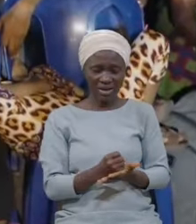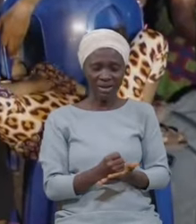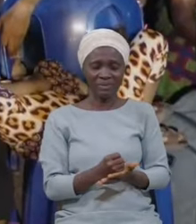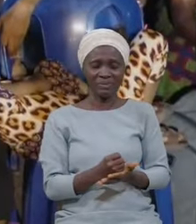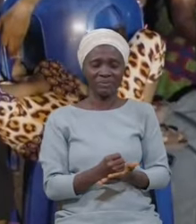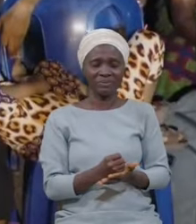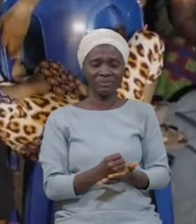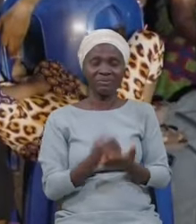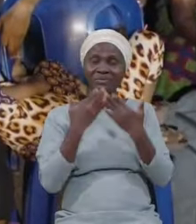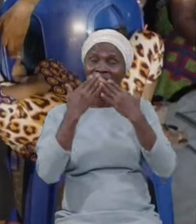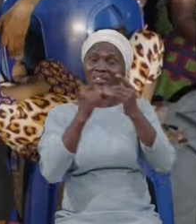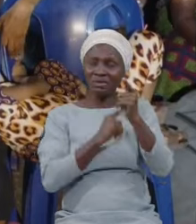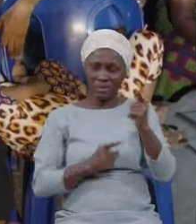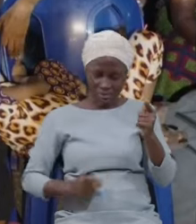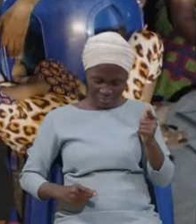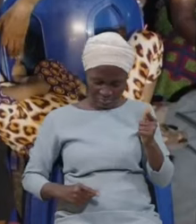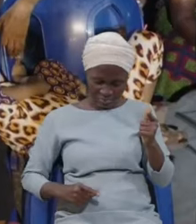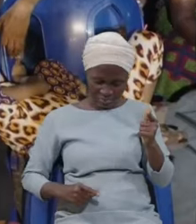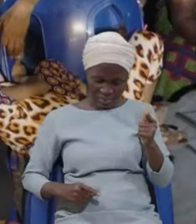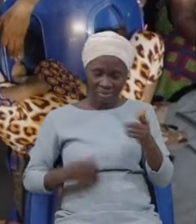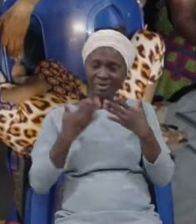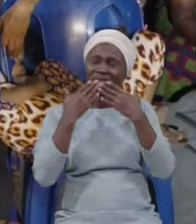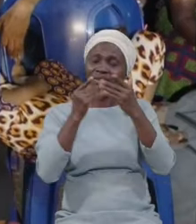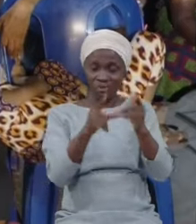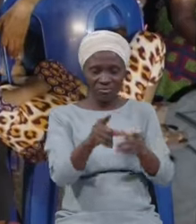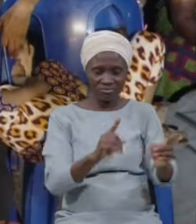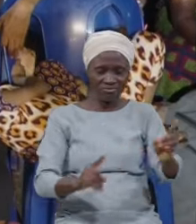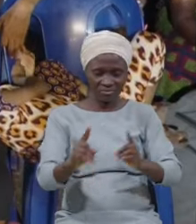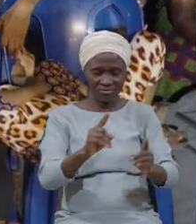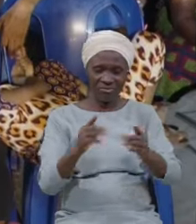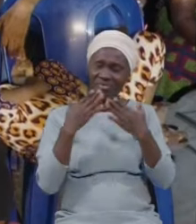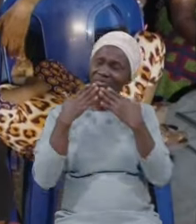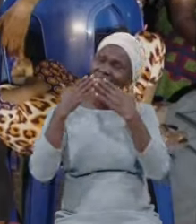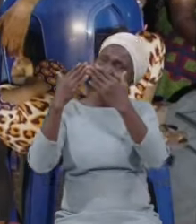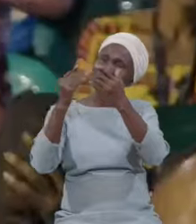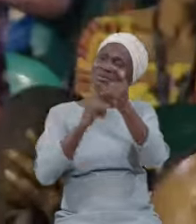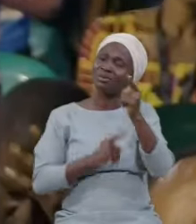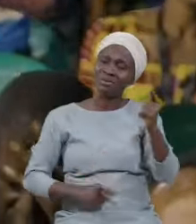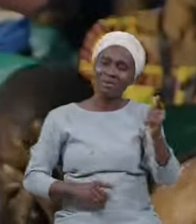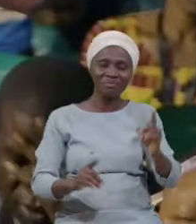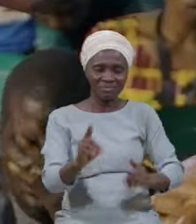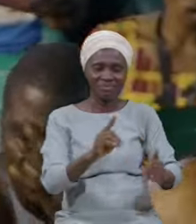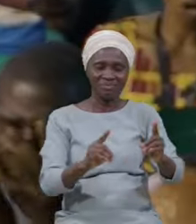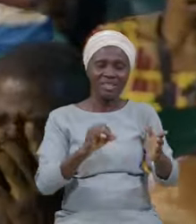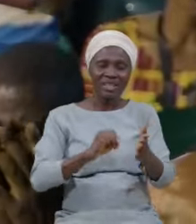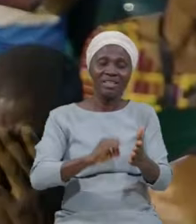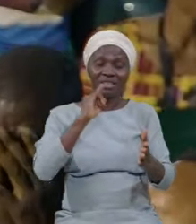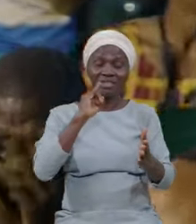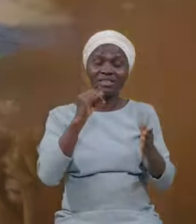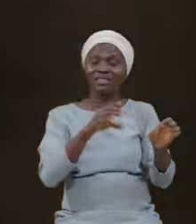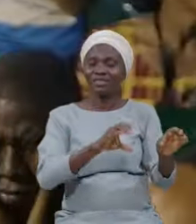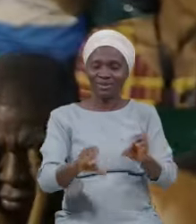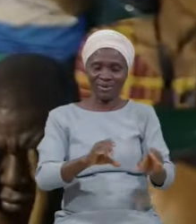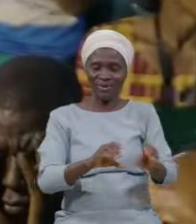you, Lord. Say thank you, Lord. It is done. Say it is done. In